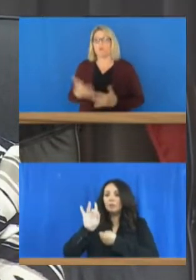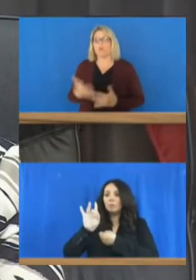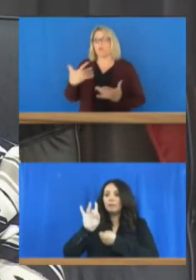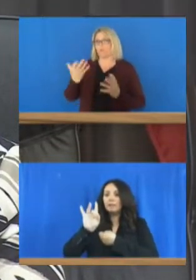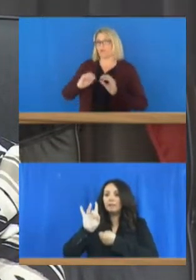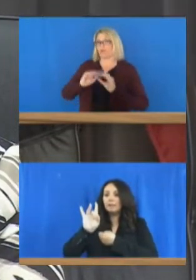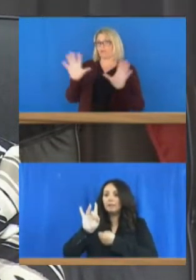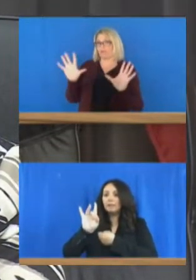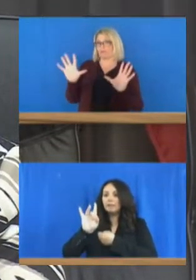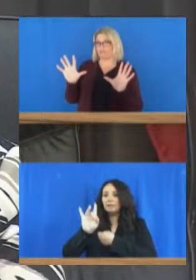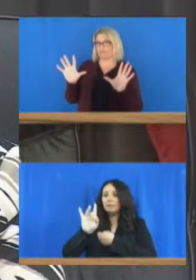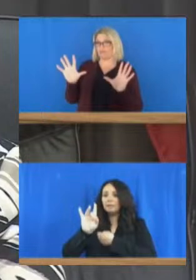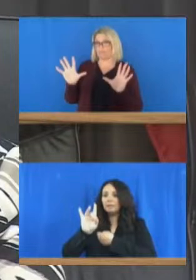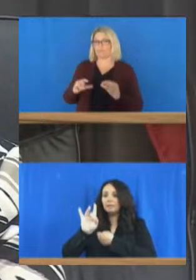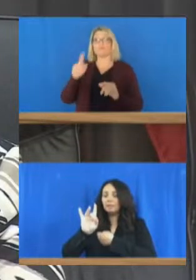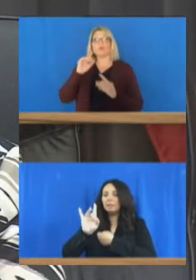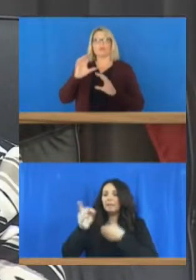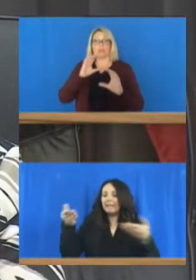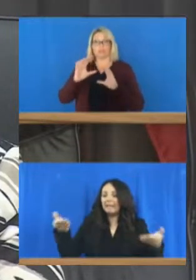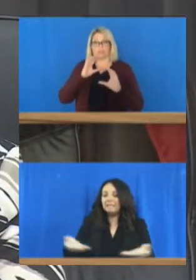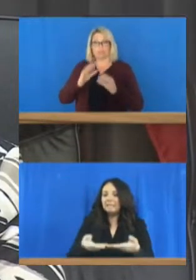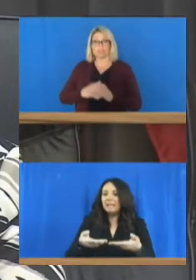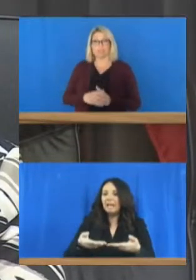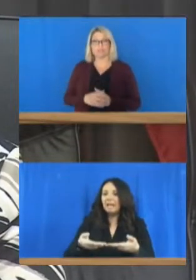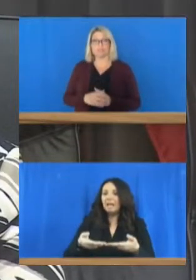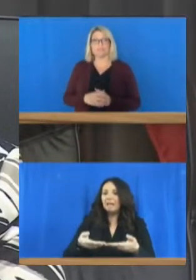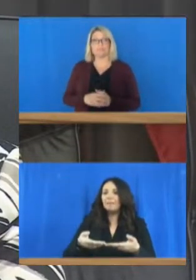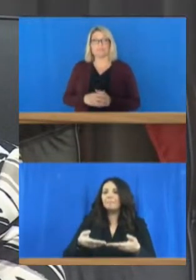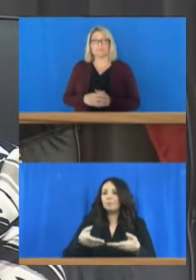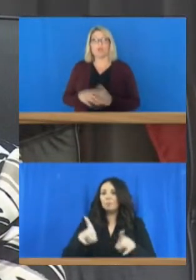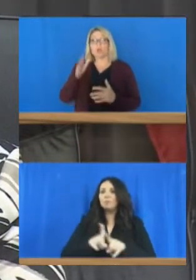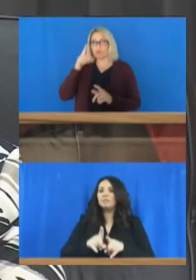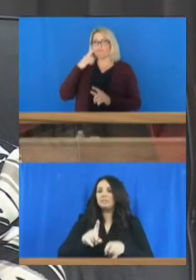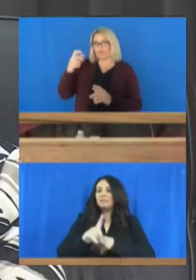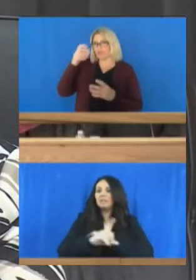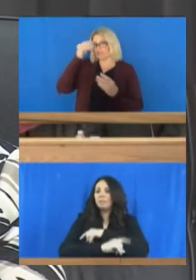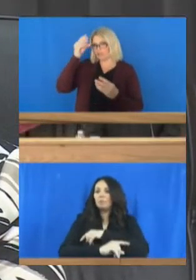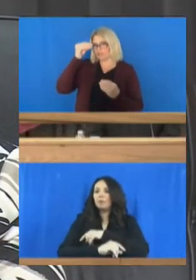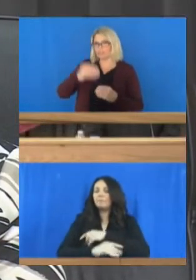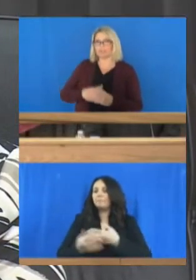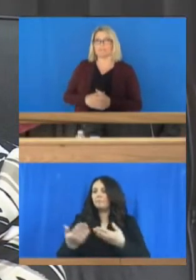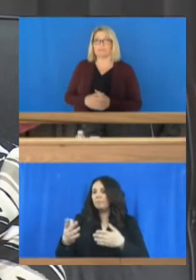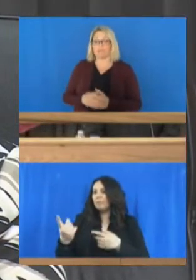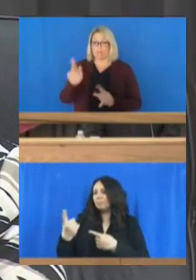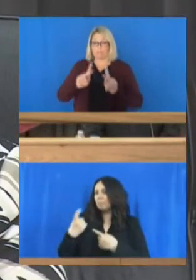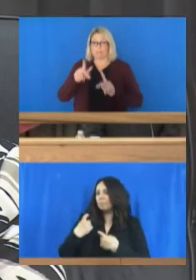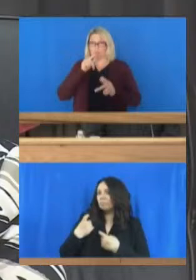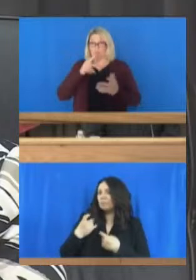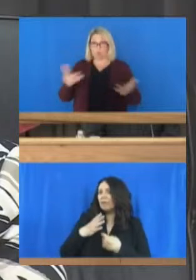if we can get that, but I'm going to look to make sure that if we can get it, we will get it. I'm pretty sure we can.